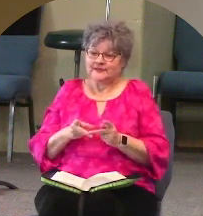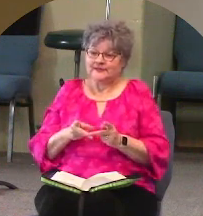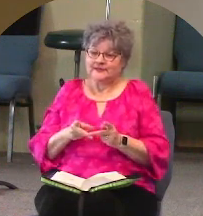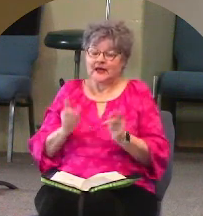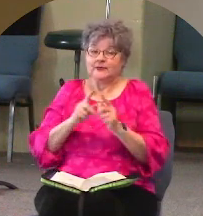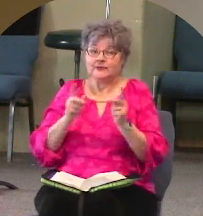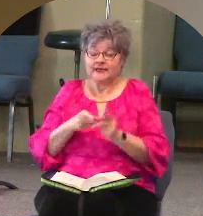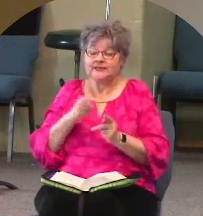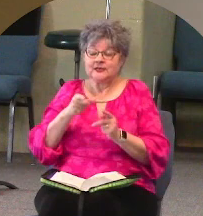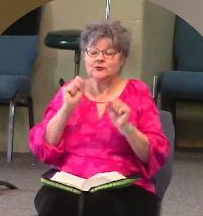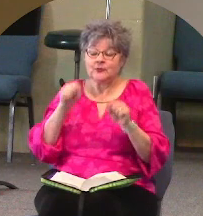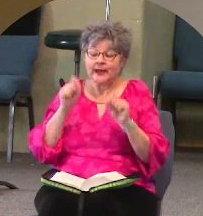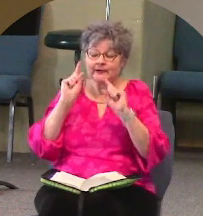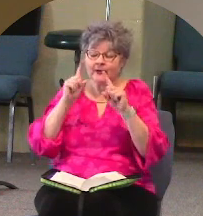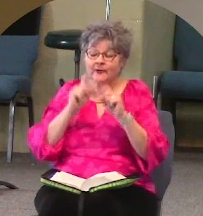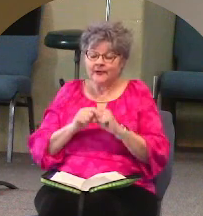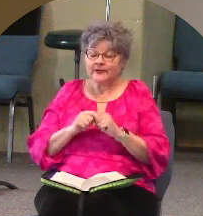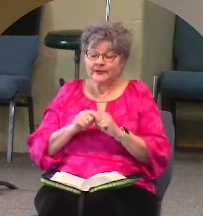a place that you can go,